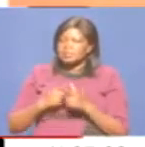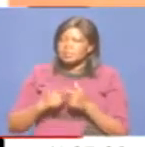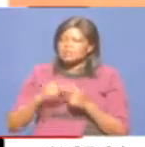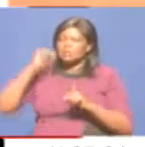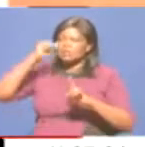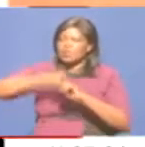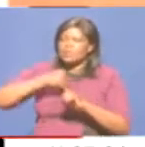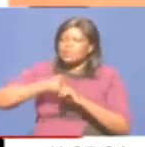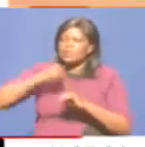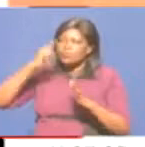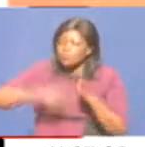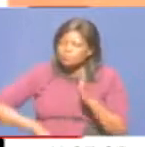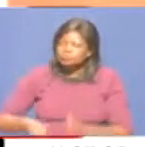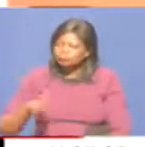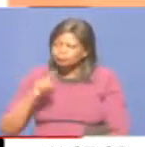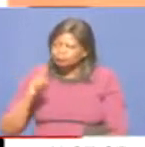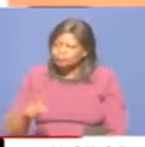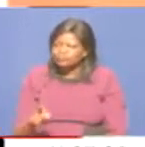is not only